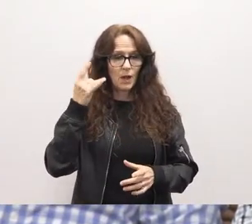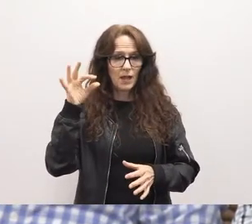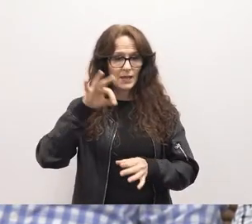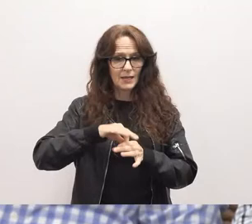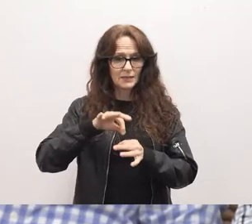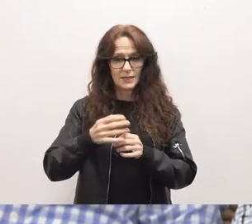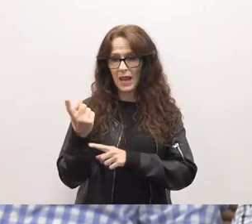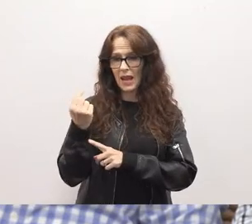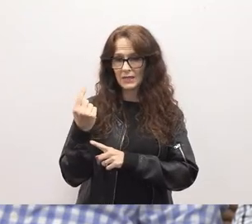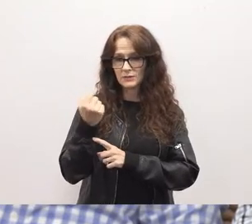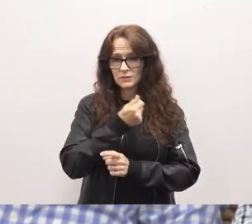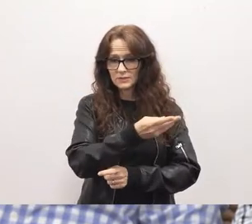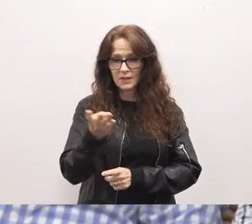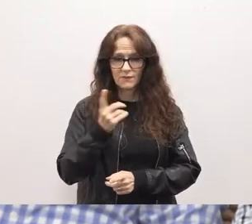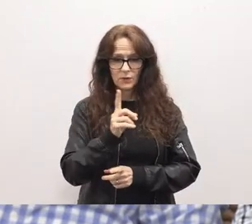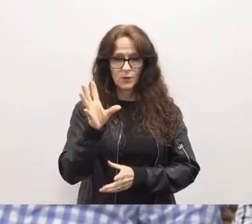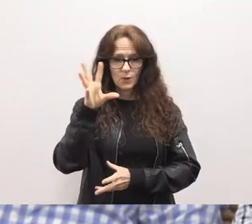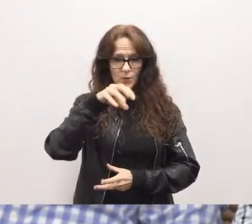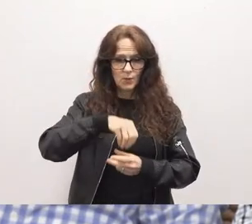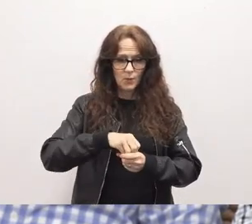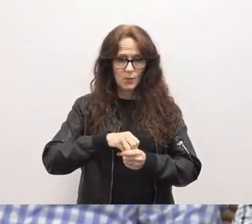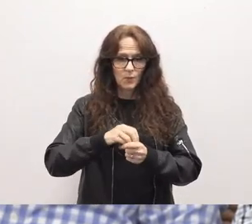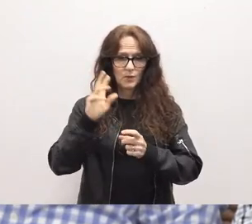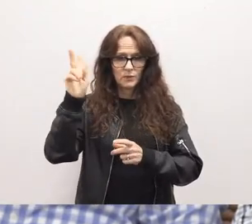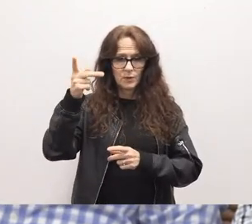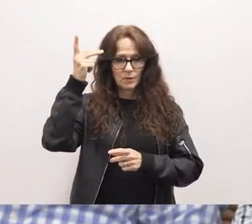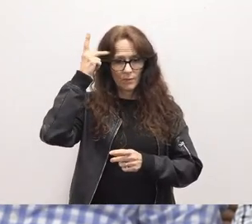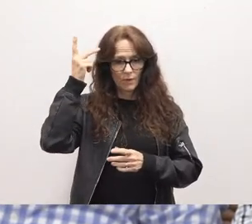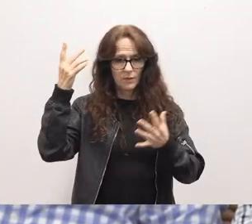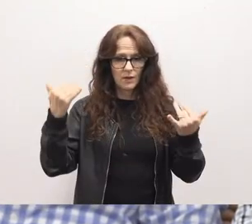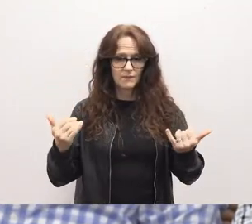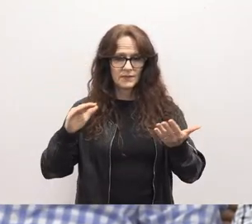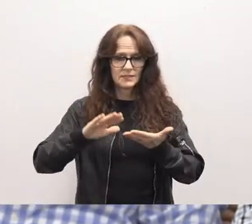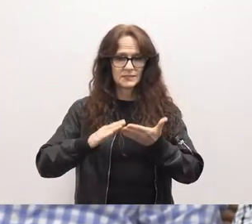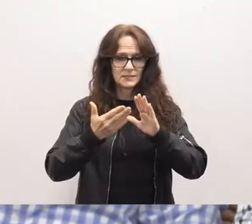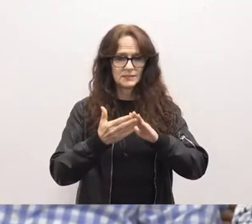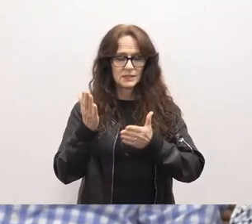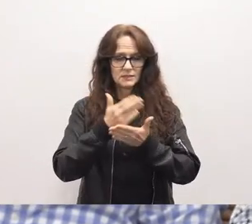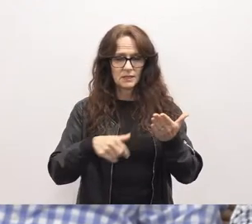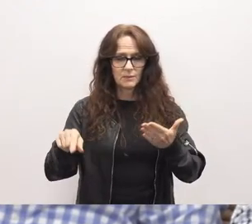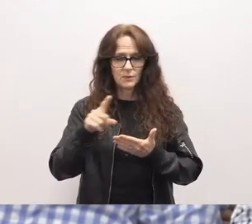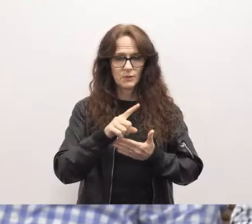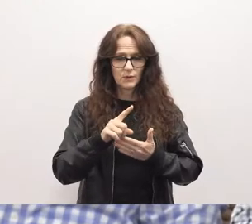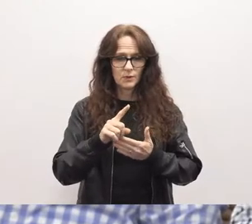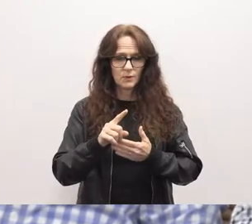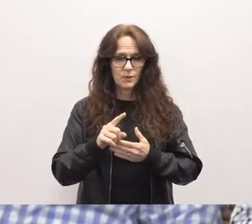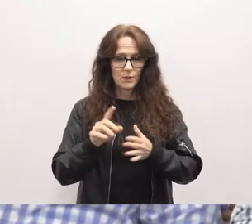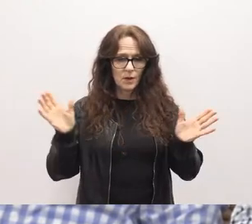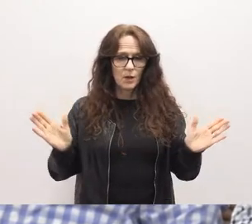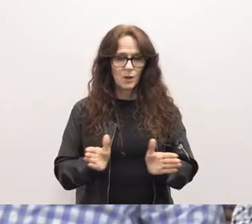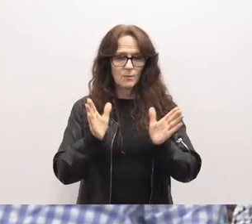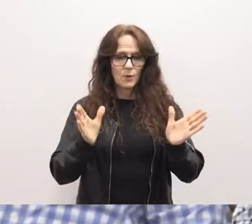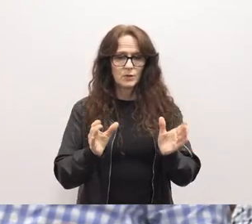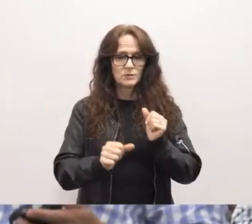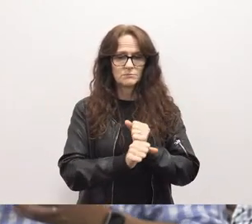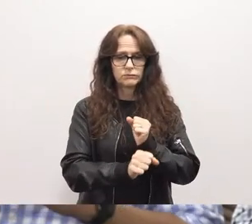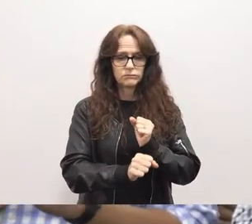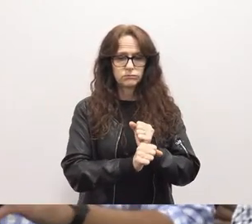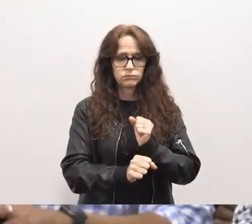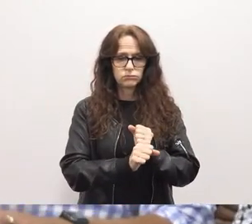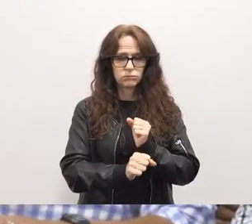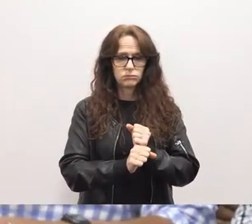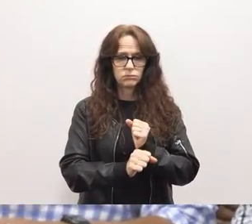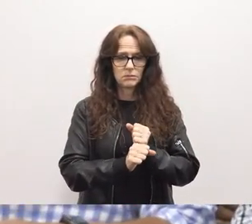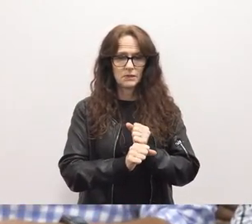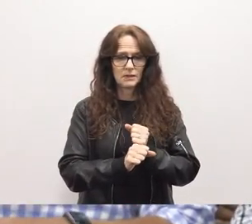year, several of you immersed yourself into the politics of this city. Some of you intently pushed propaganda